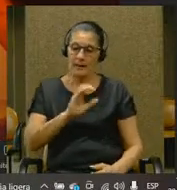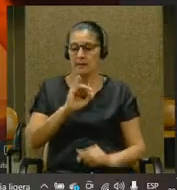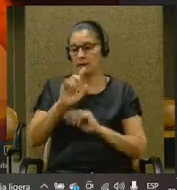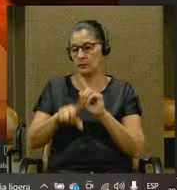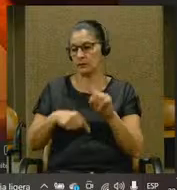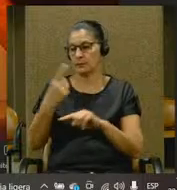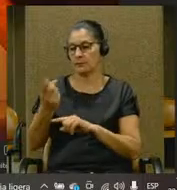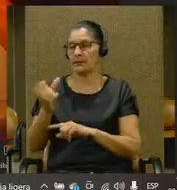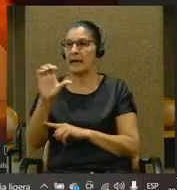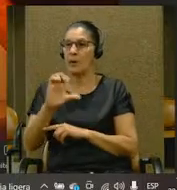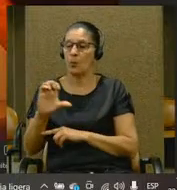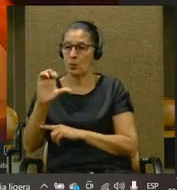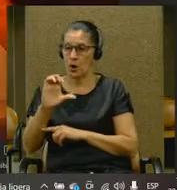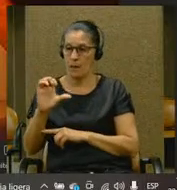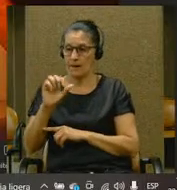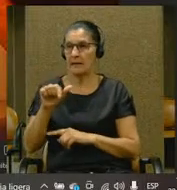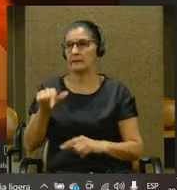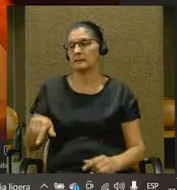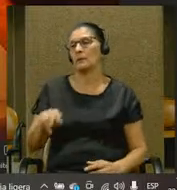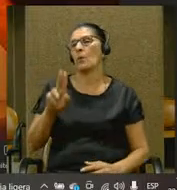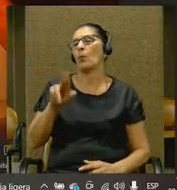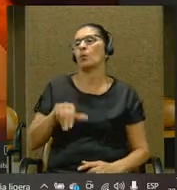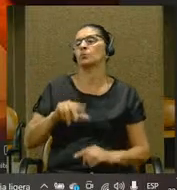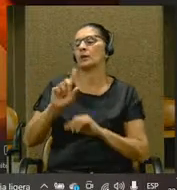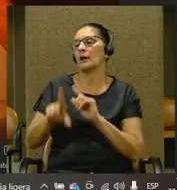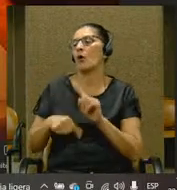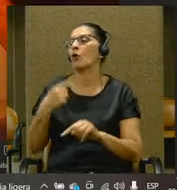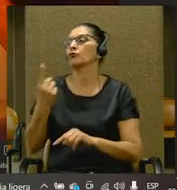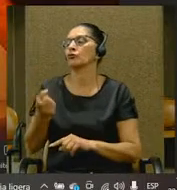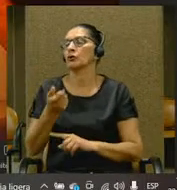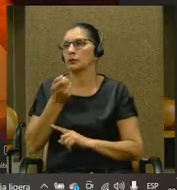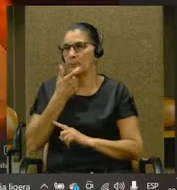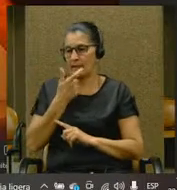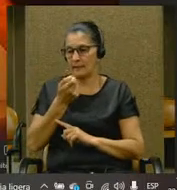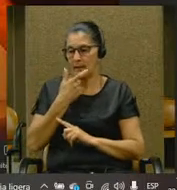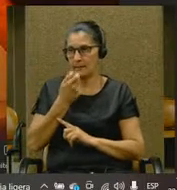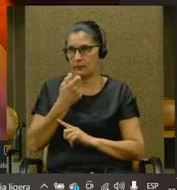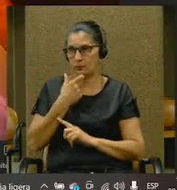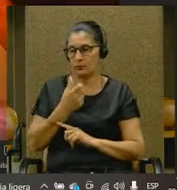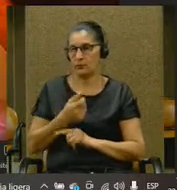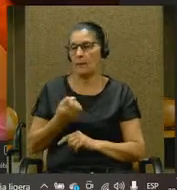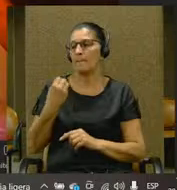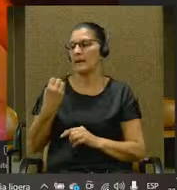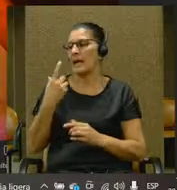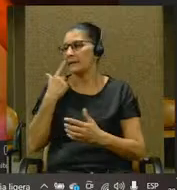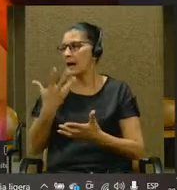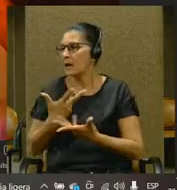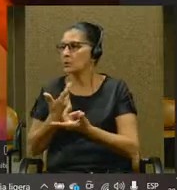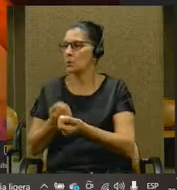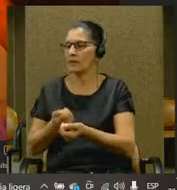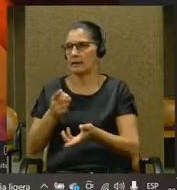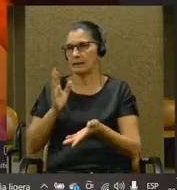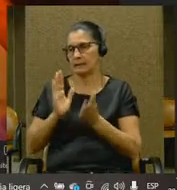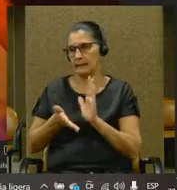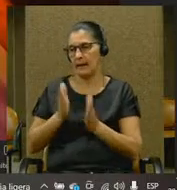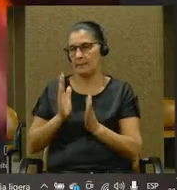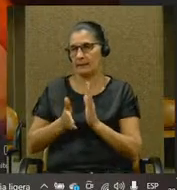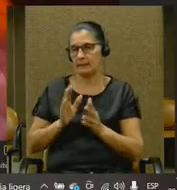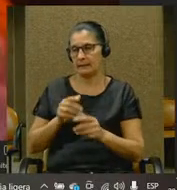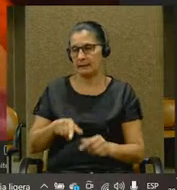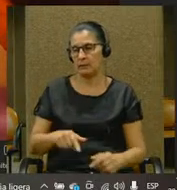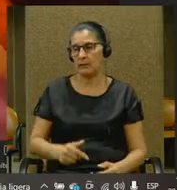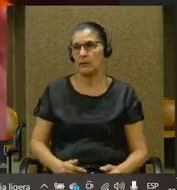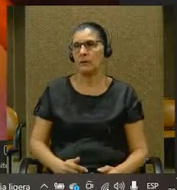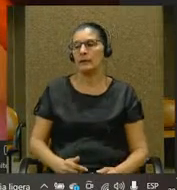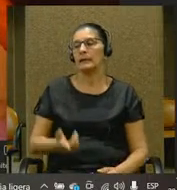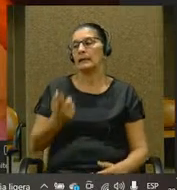were using other types of medications to help those with opioid use disorder. So I think as you're thinking about this, I would say I wouldn't